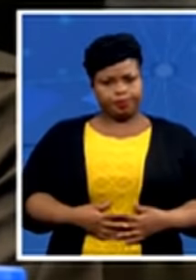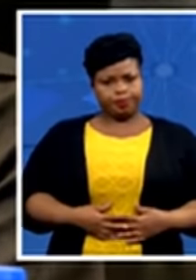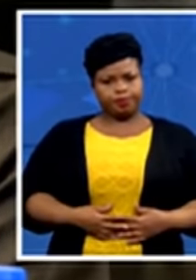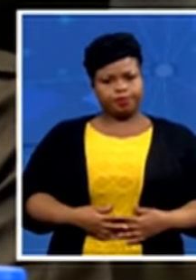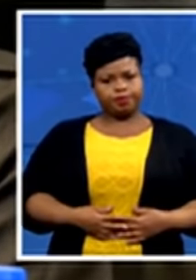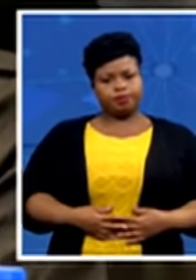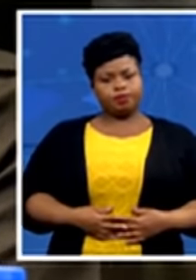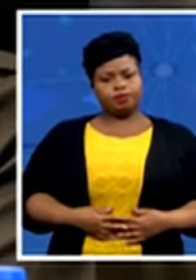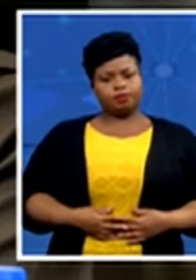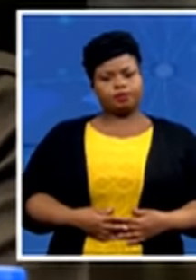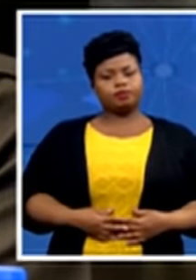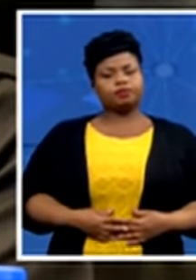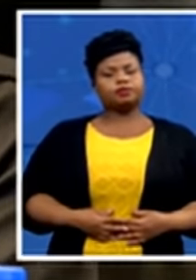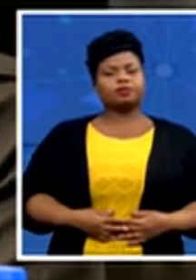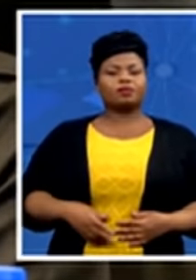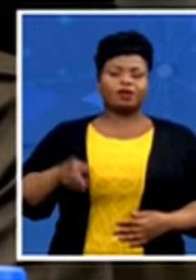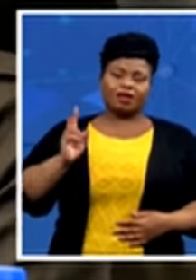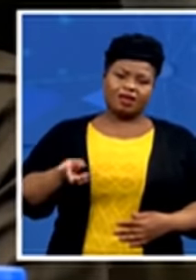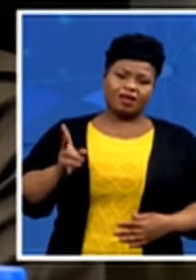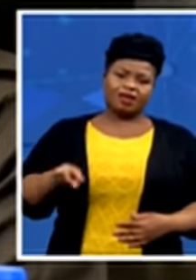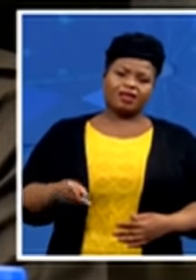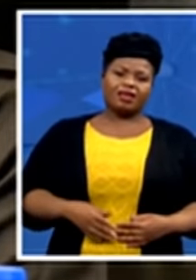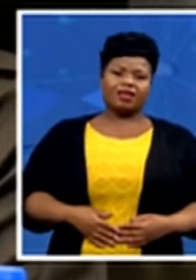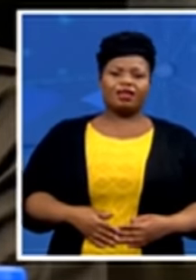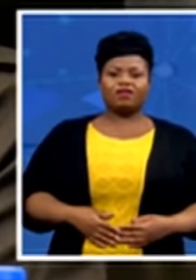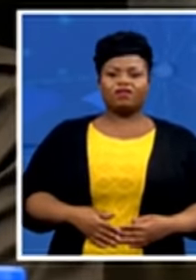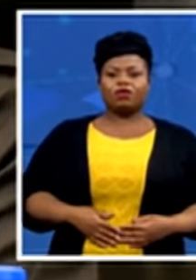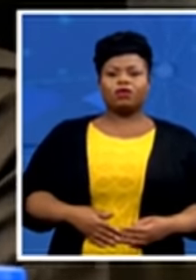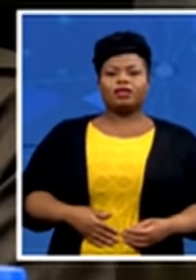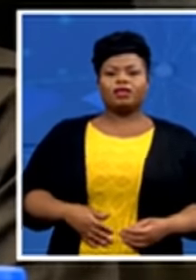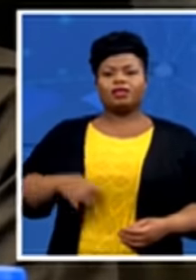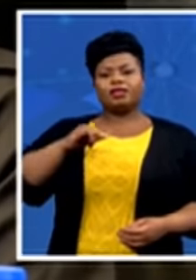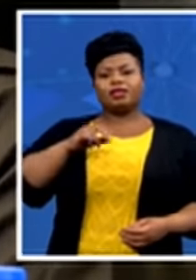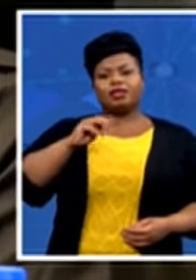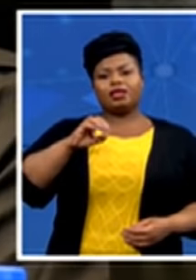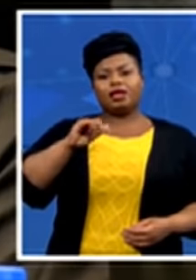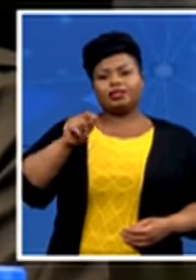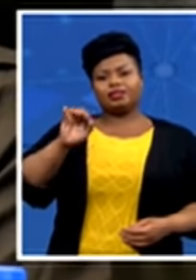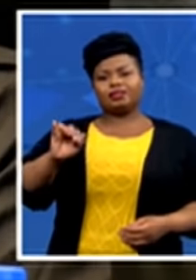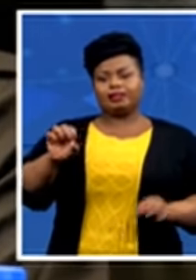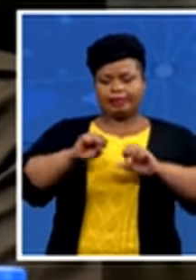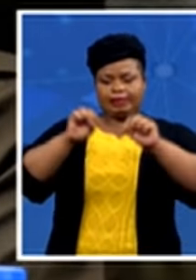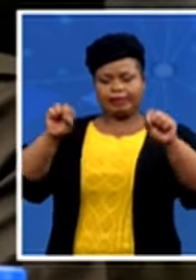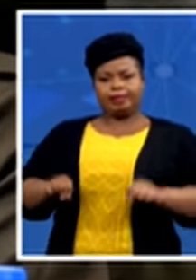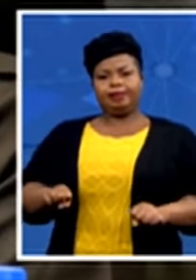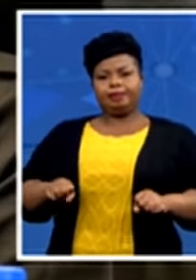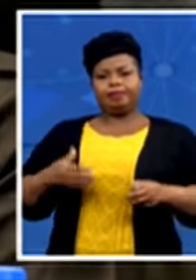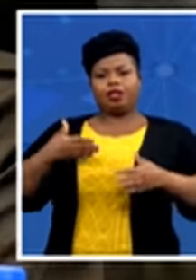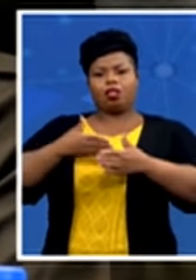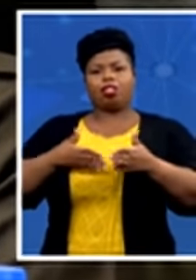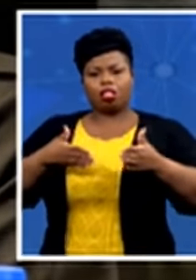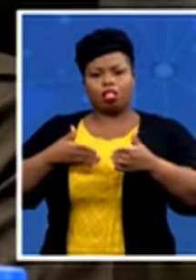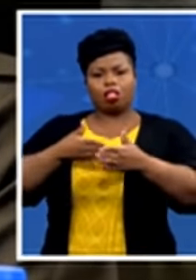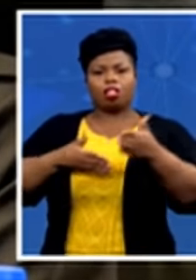and unavailability of the INATI system causing frustration. That is being attended to. And Makosini,